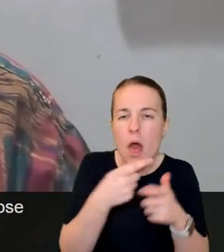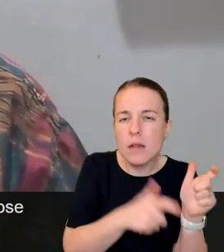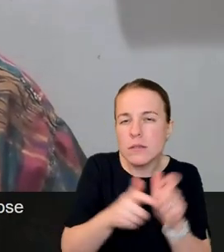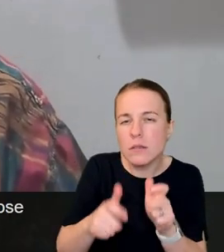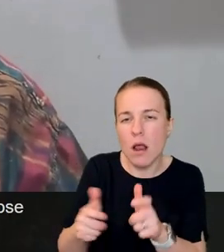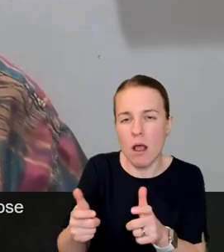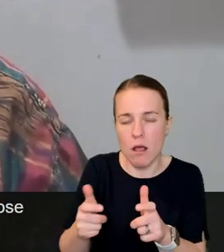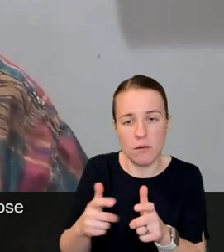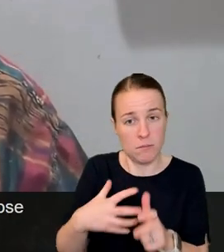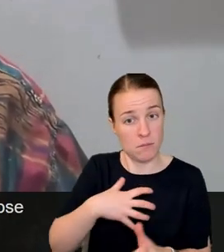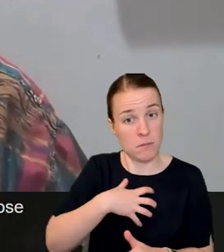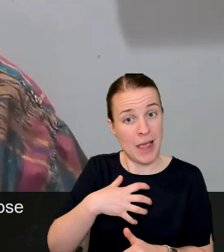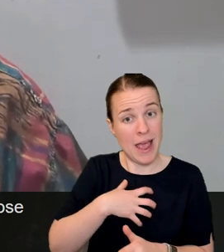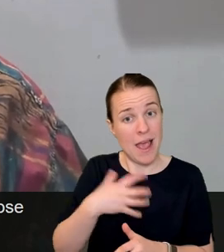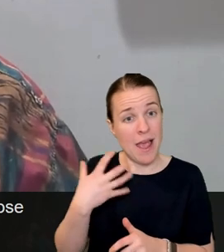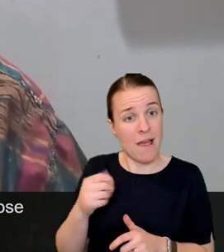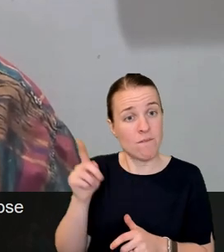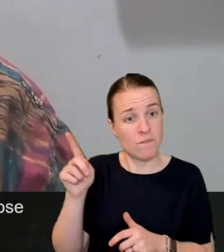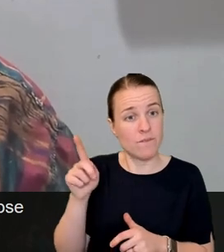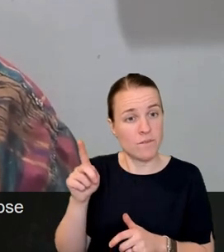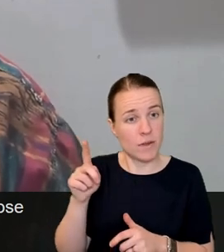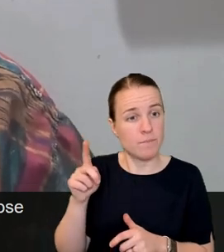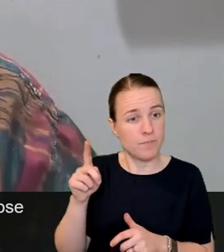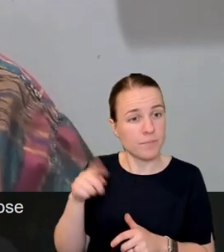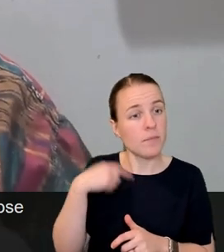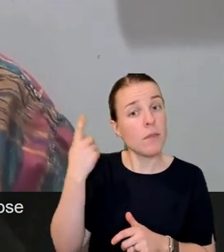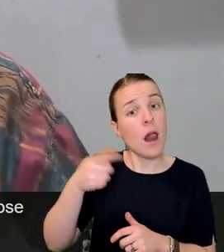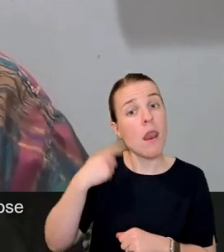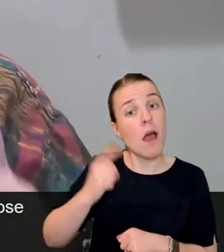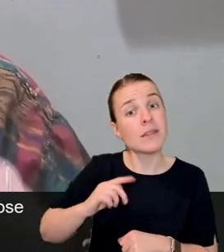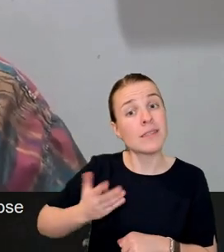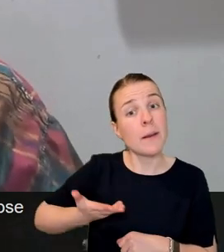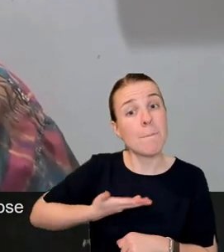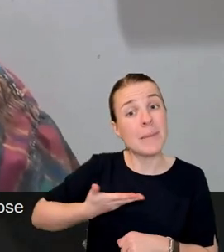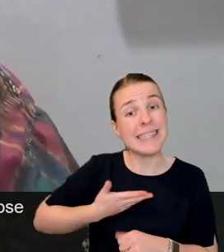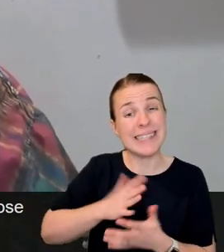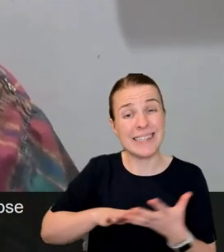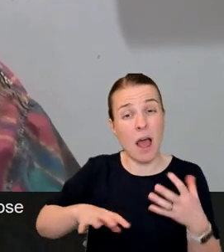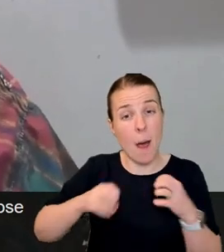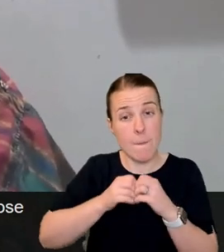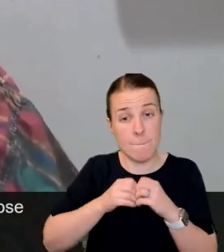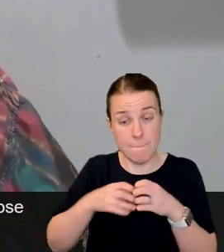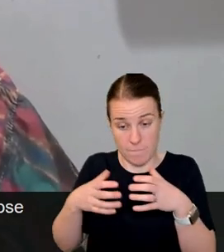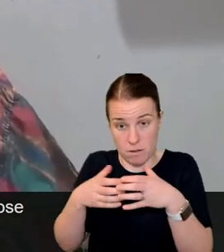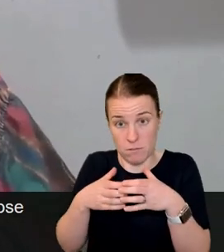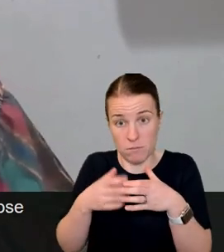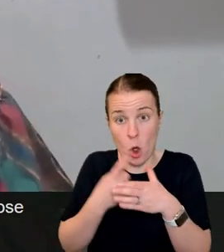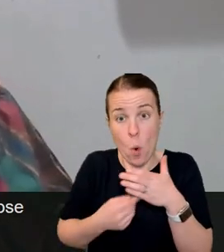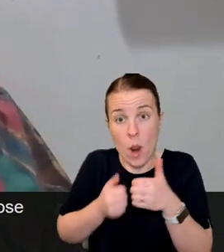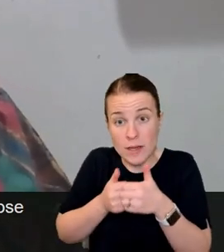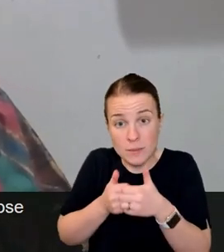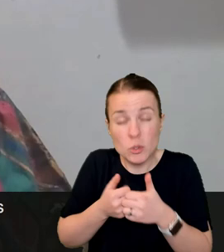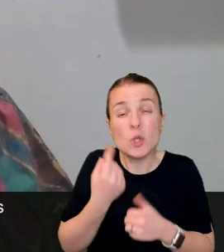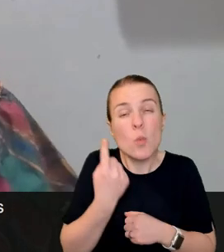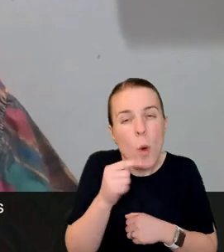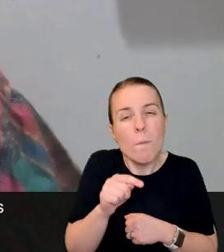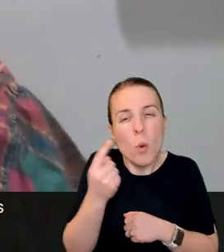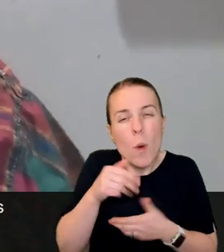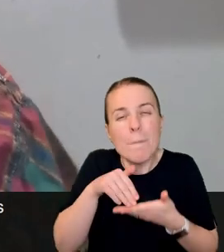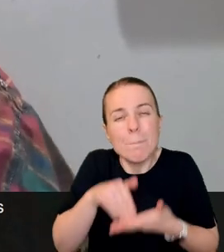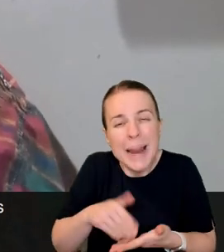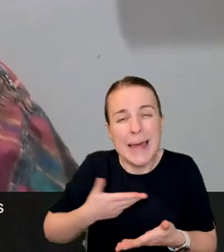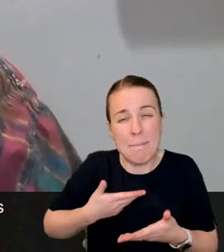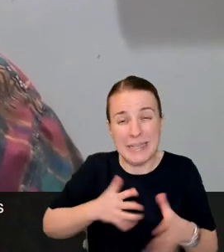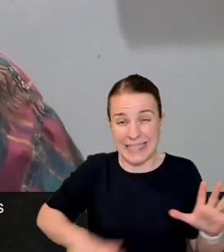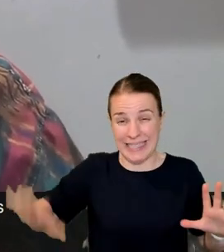Mayor's London Business Hub, which has only supported out of 1.1 million businesses in our city, it's only